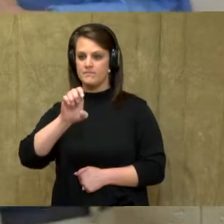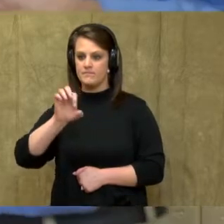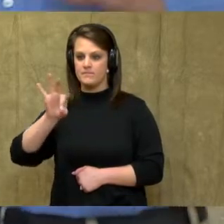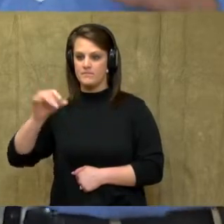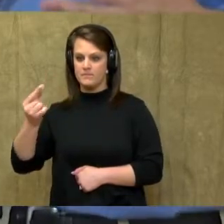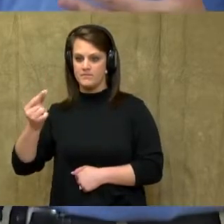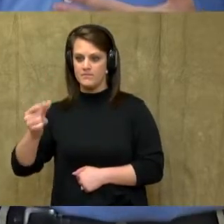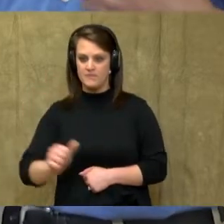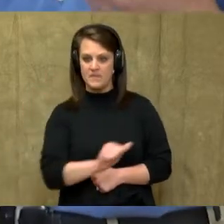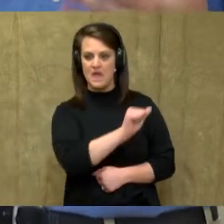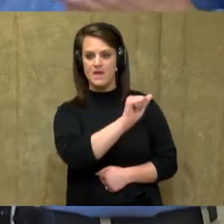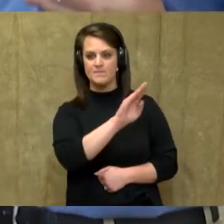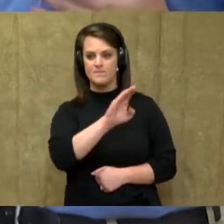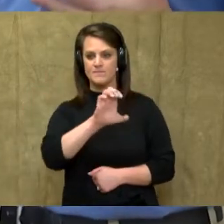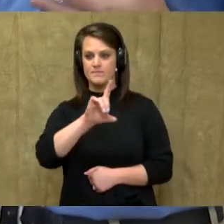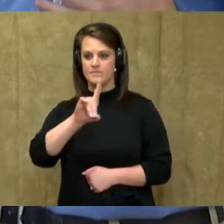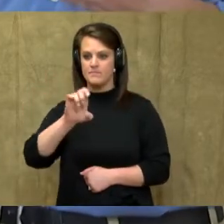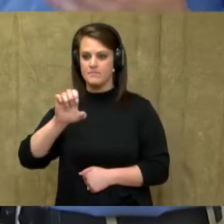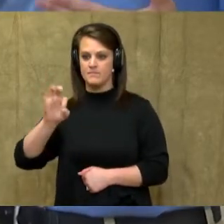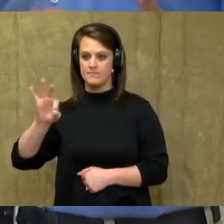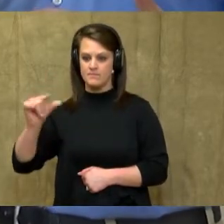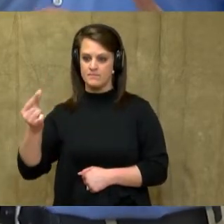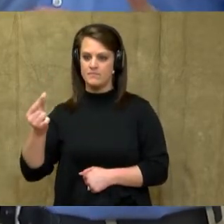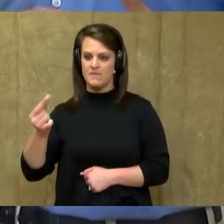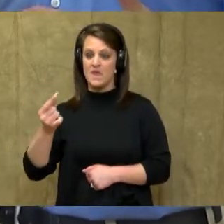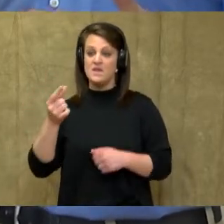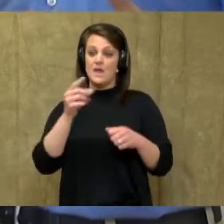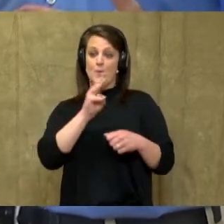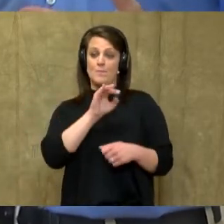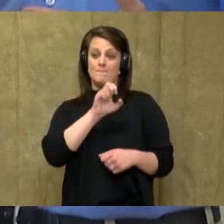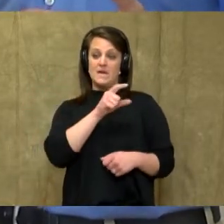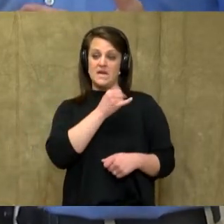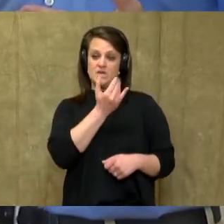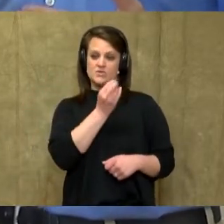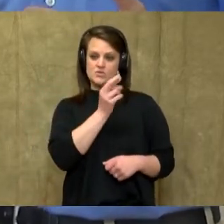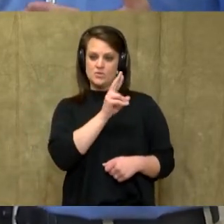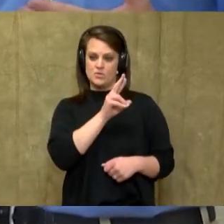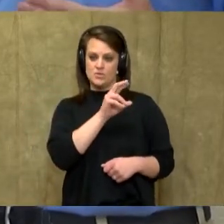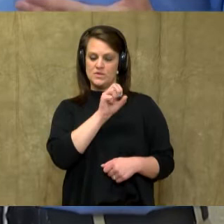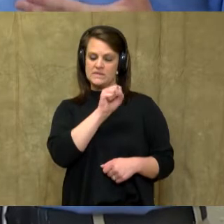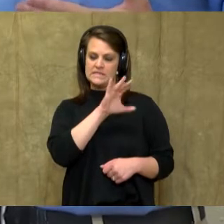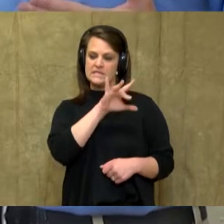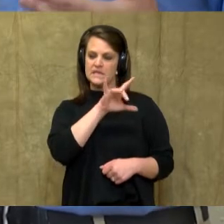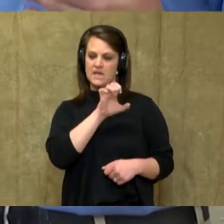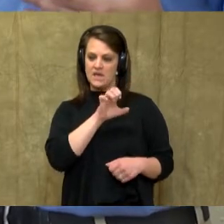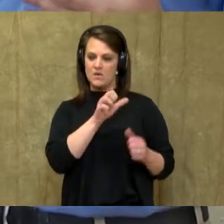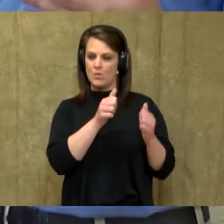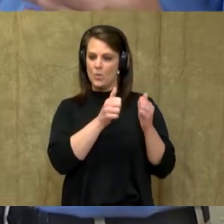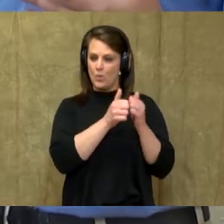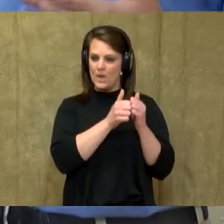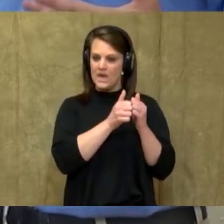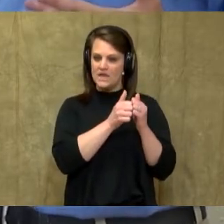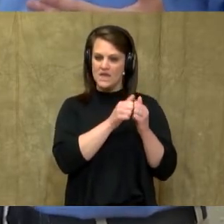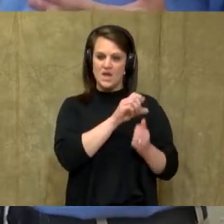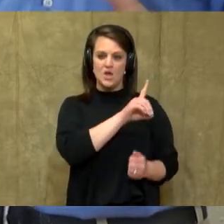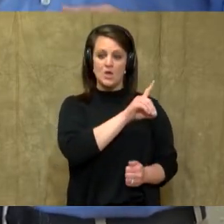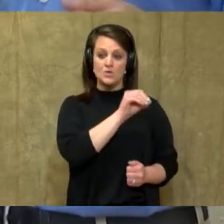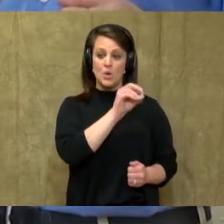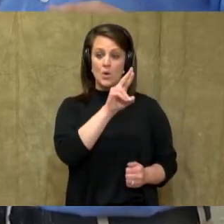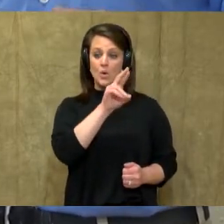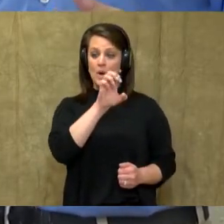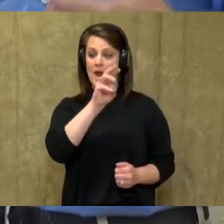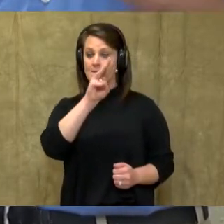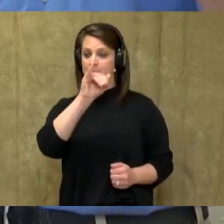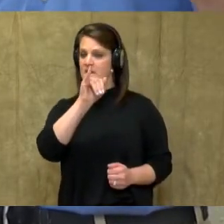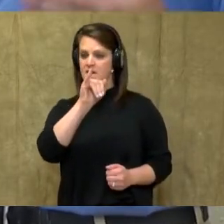there. So let's sing the major scale, this time not using sounds like do, re, mi.